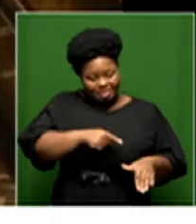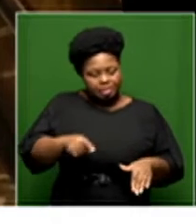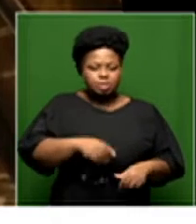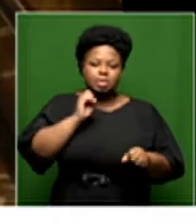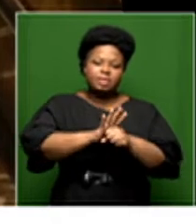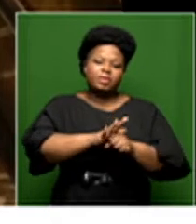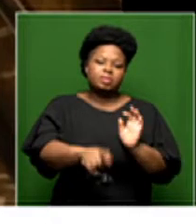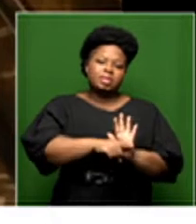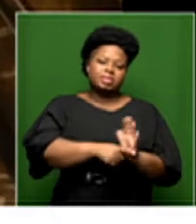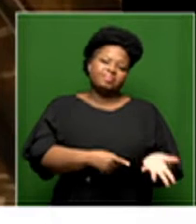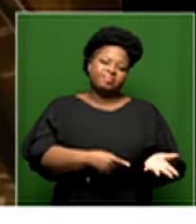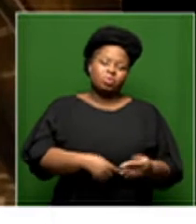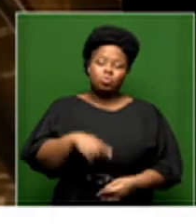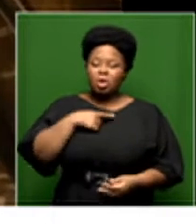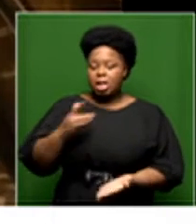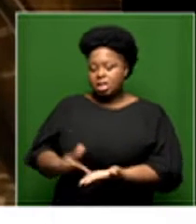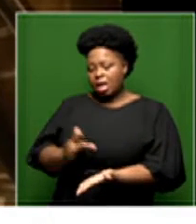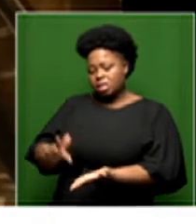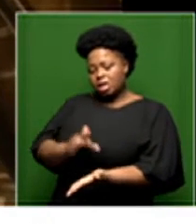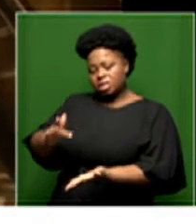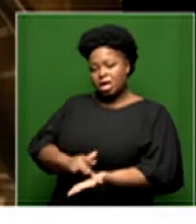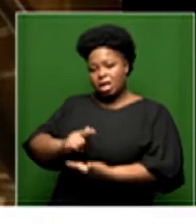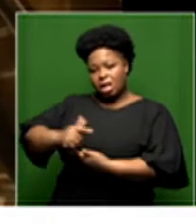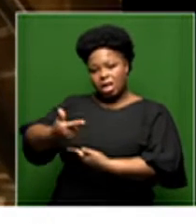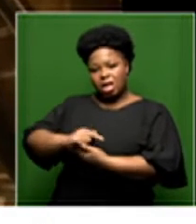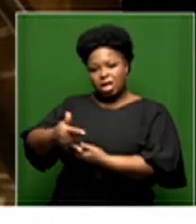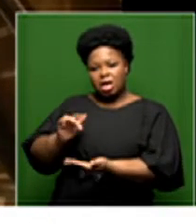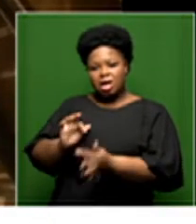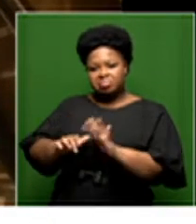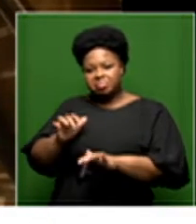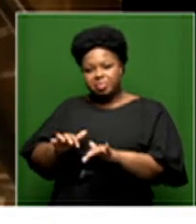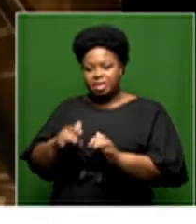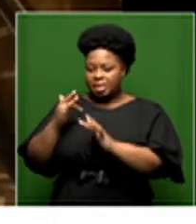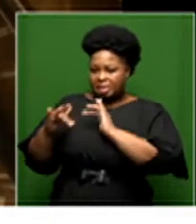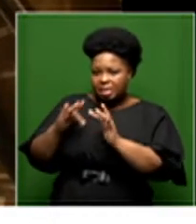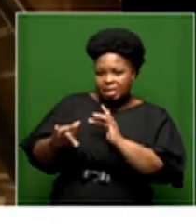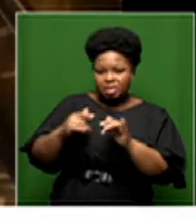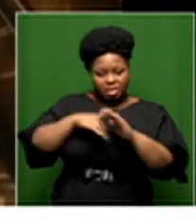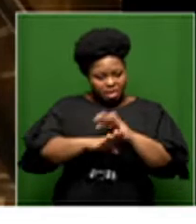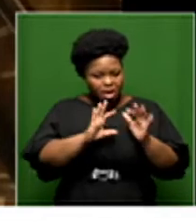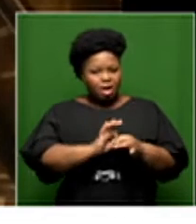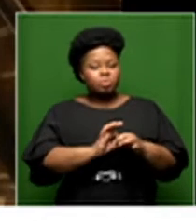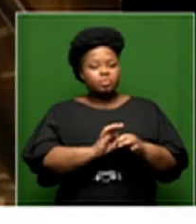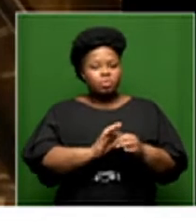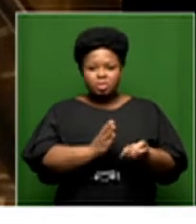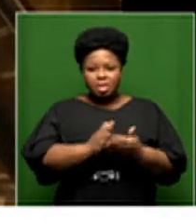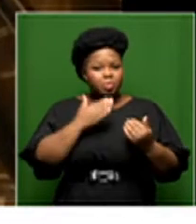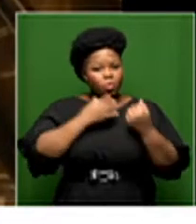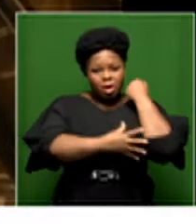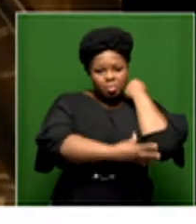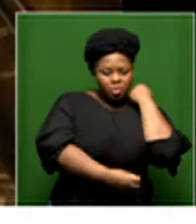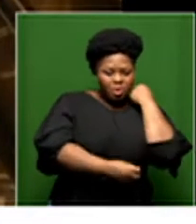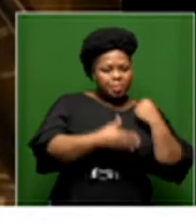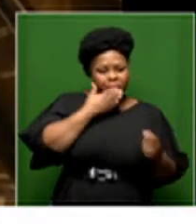get iPads and tablets and learning devices and internet, for that matter, in the household of kids that don't have